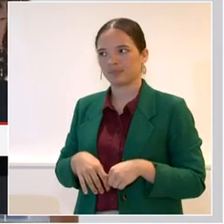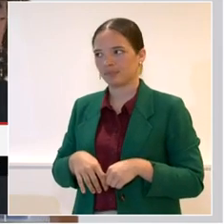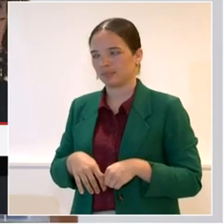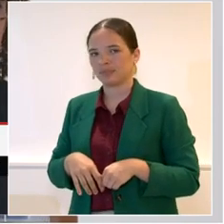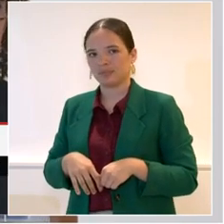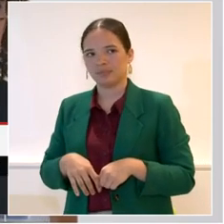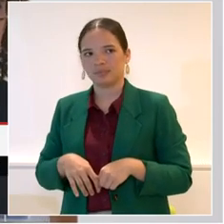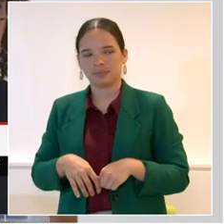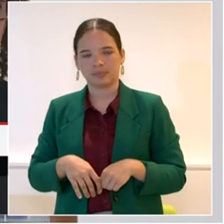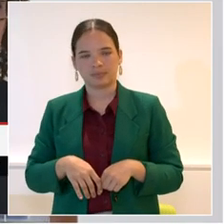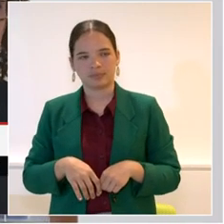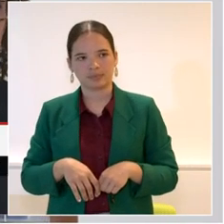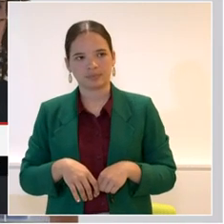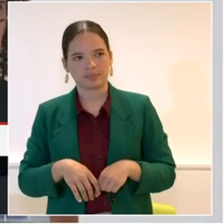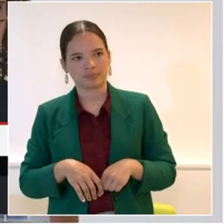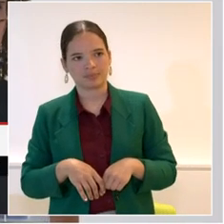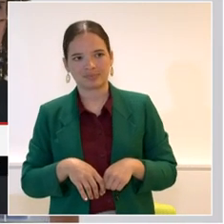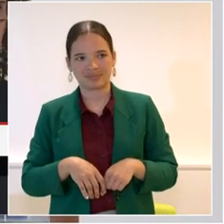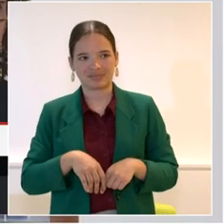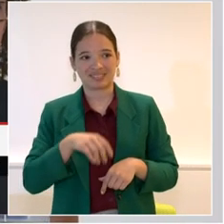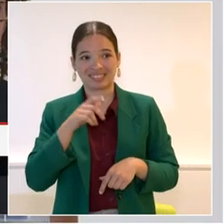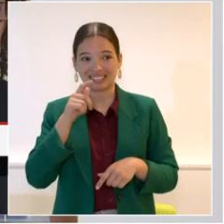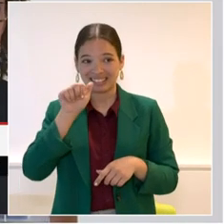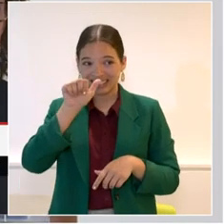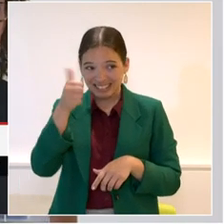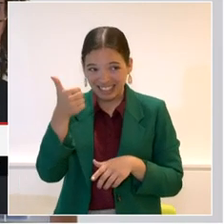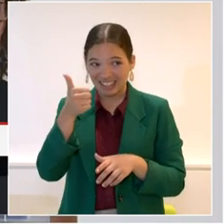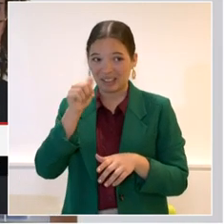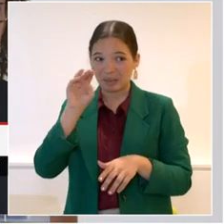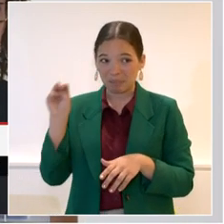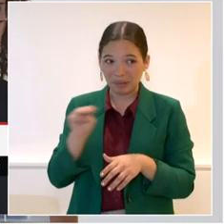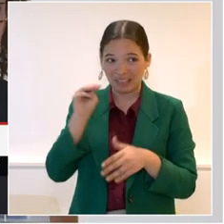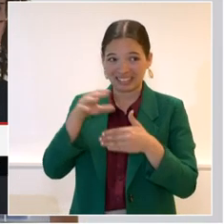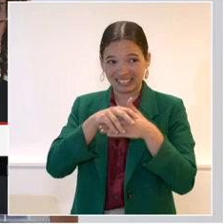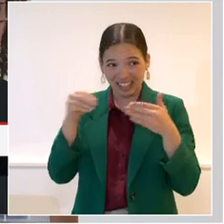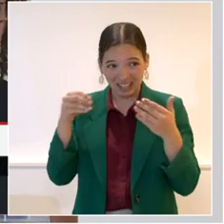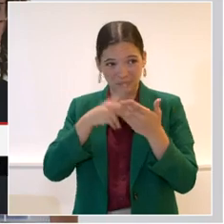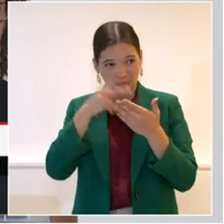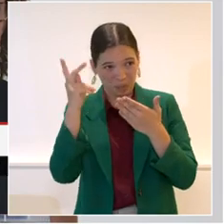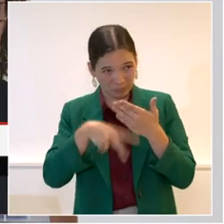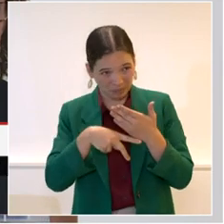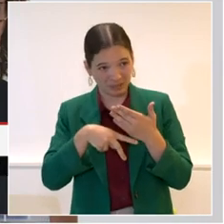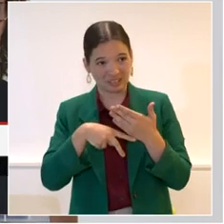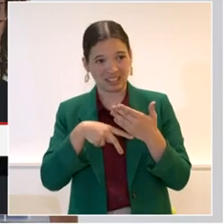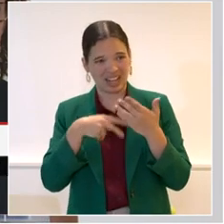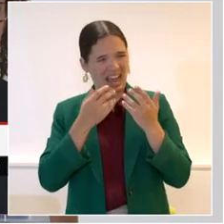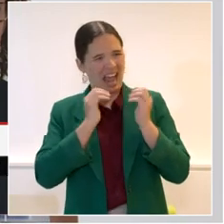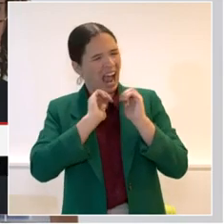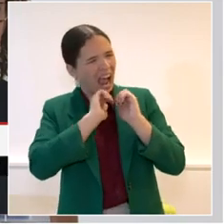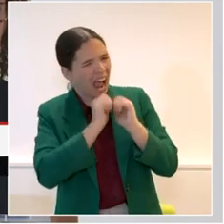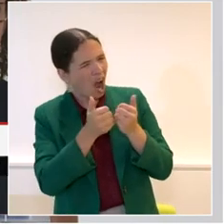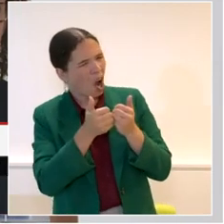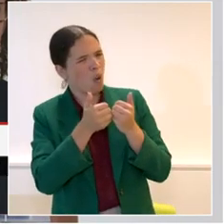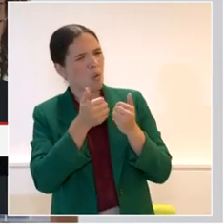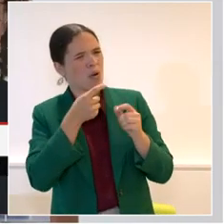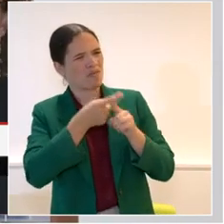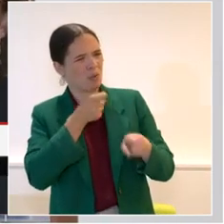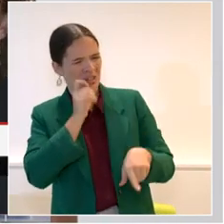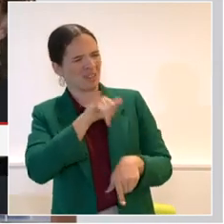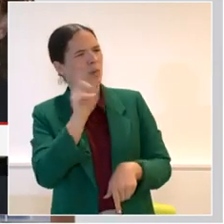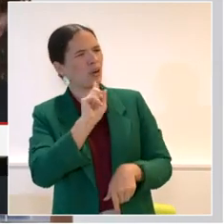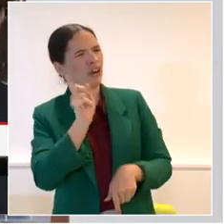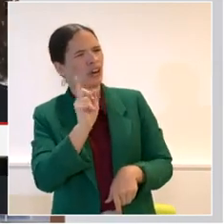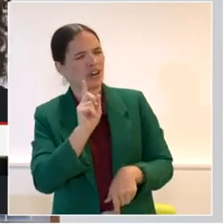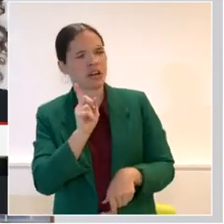this is like a $10 million program. How is it going to be, funded as I